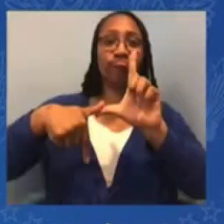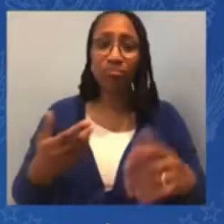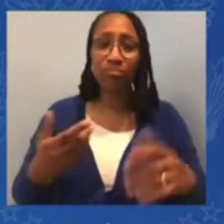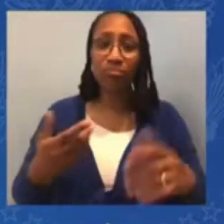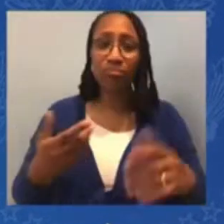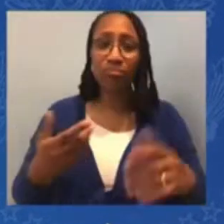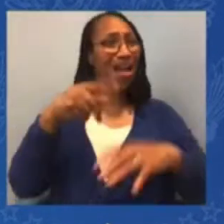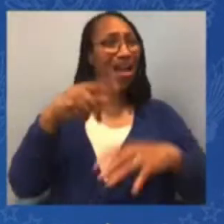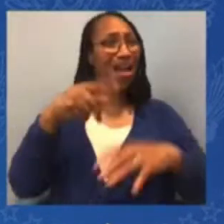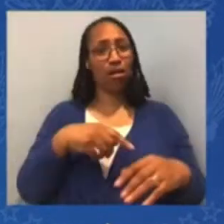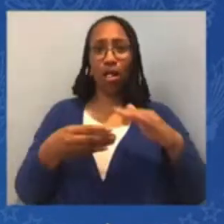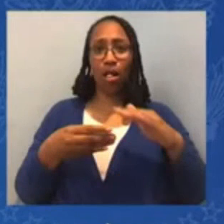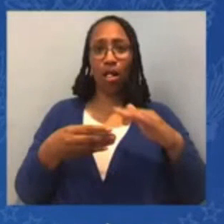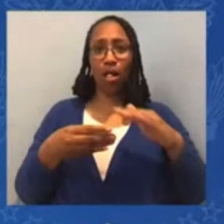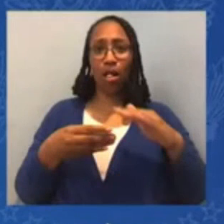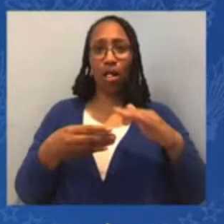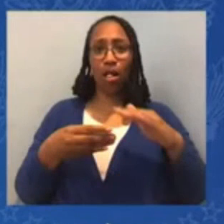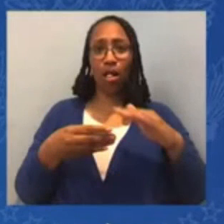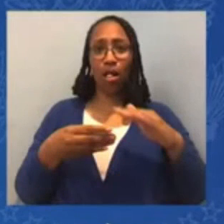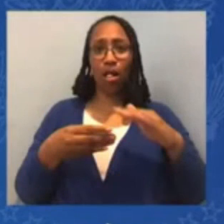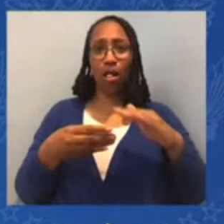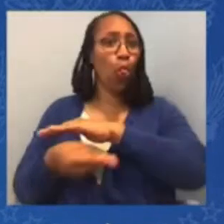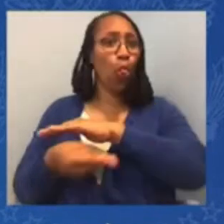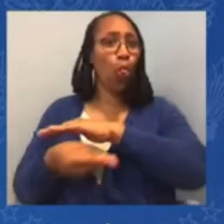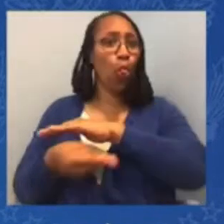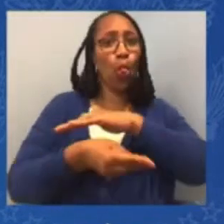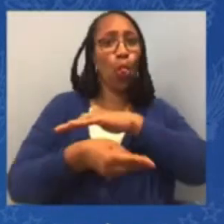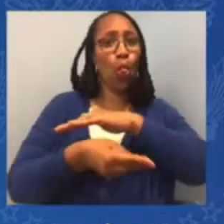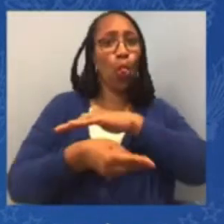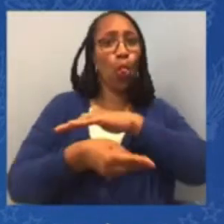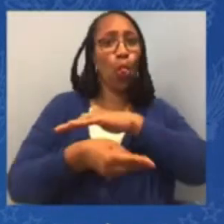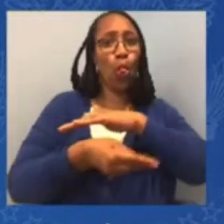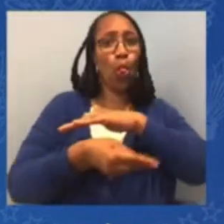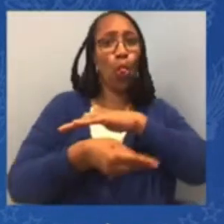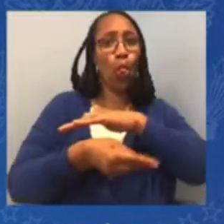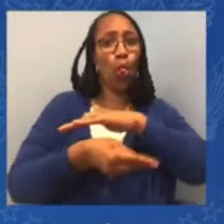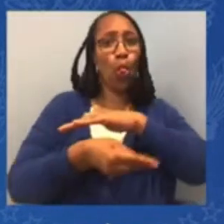a fine. Now they lose their license to sell.